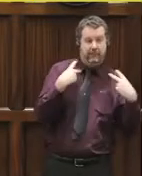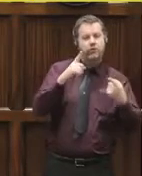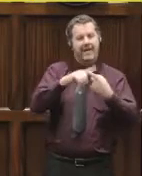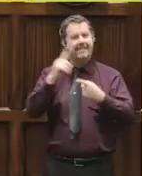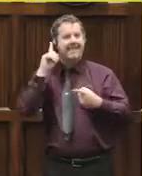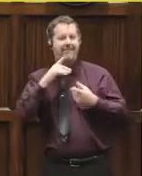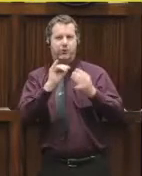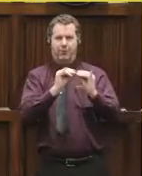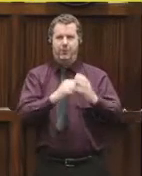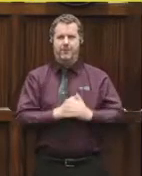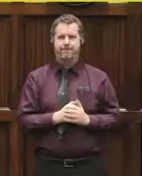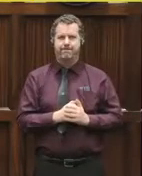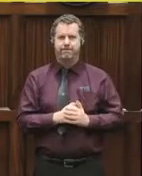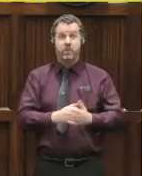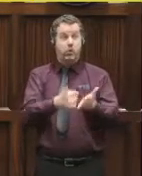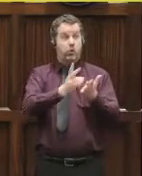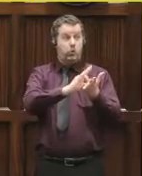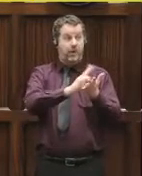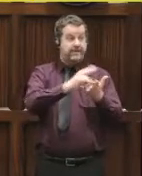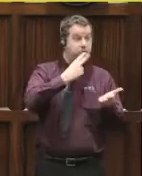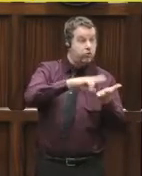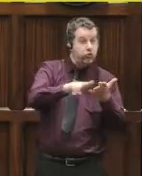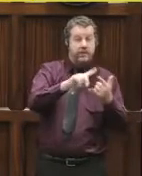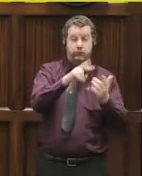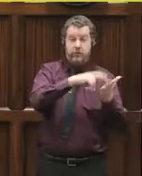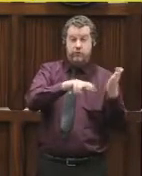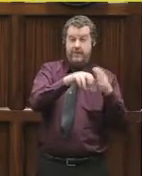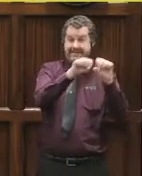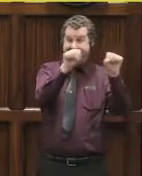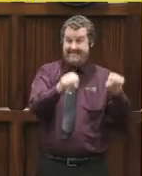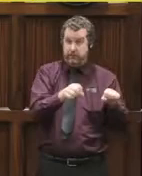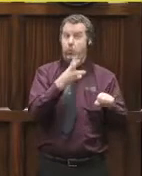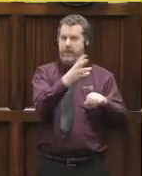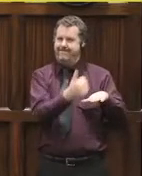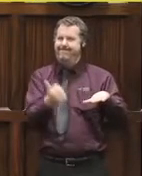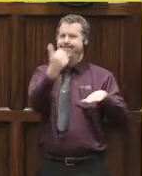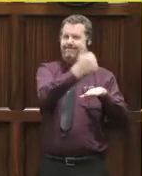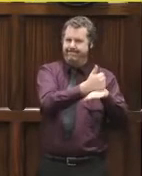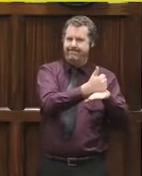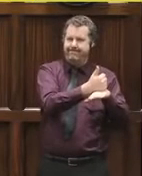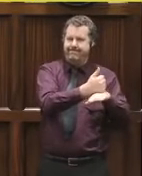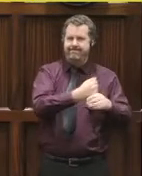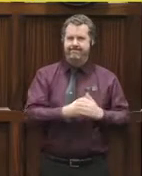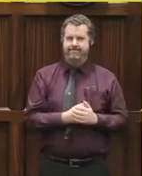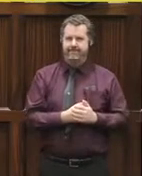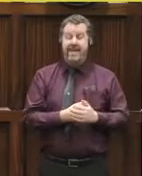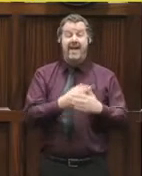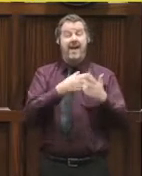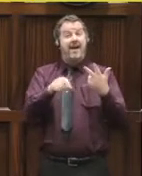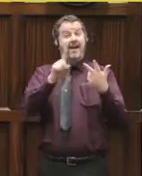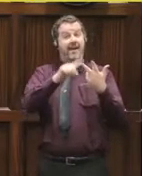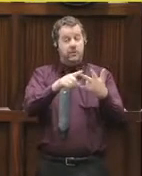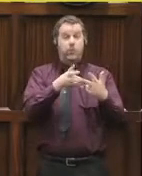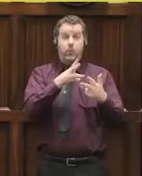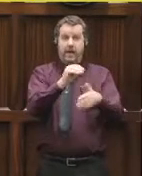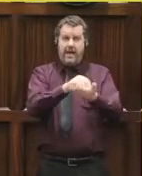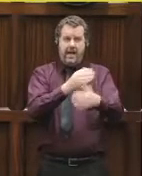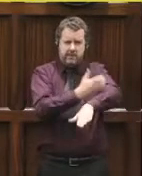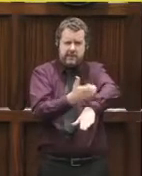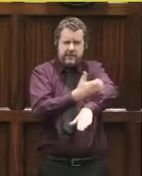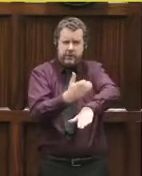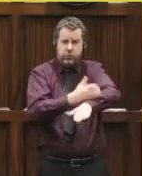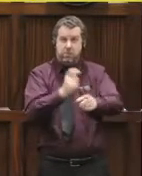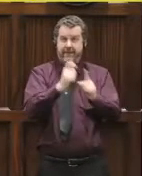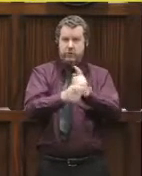quality assurance and registration scheme for the interpreters will be established, and there will be ongoing professional